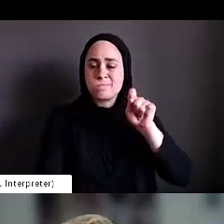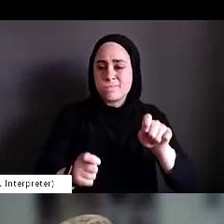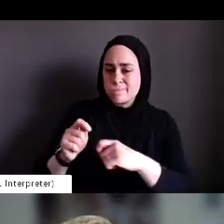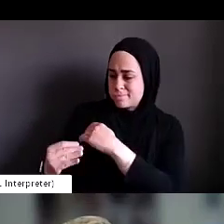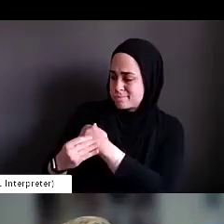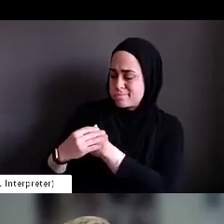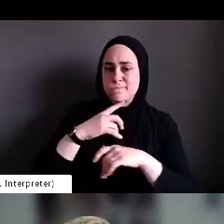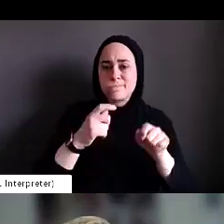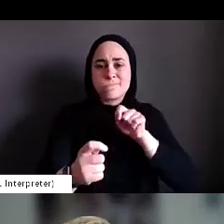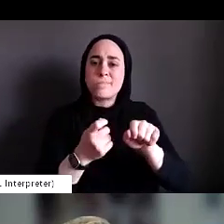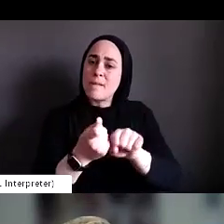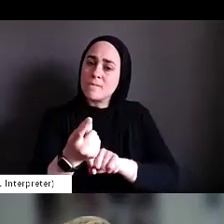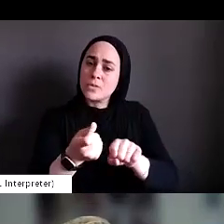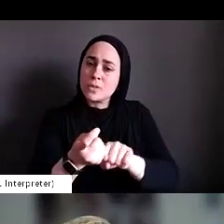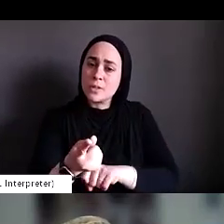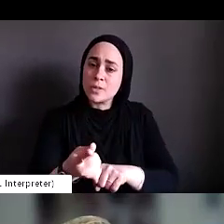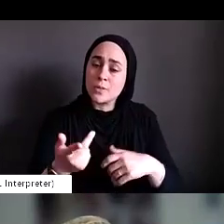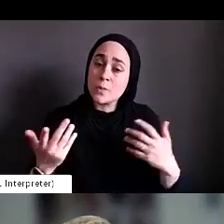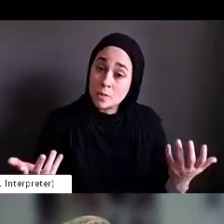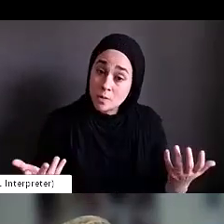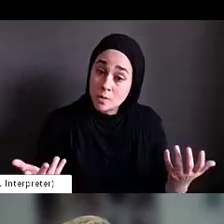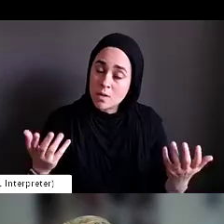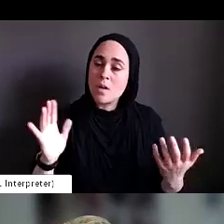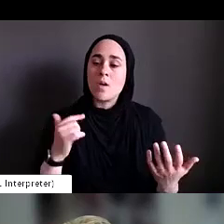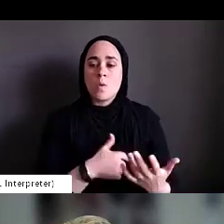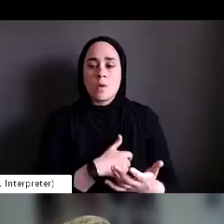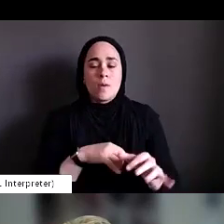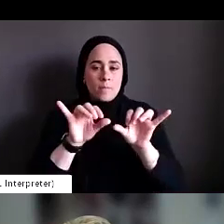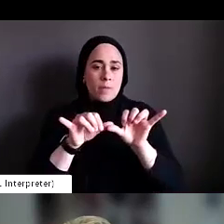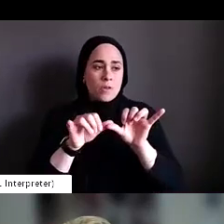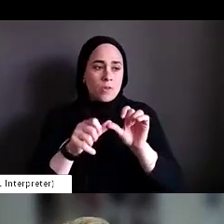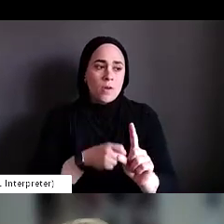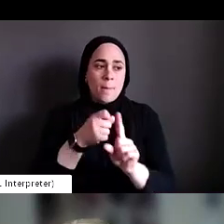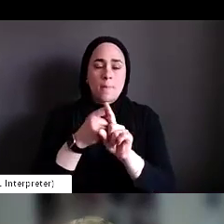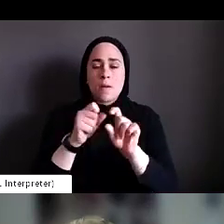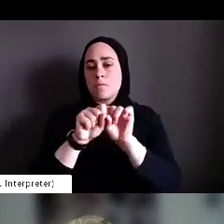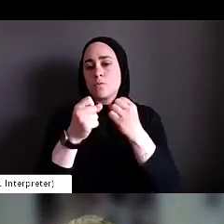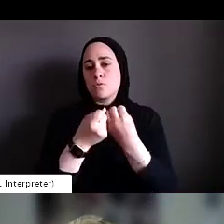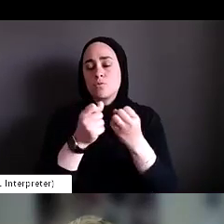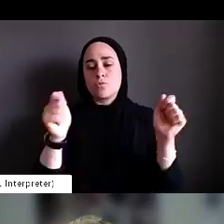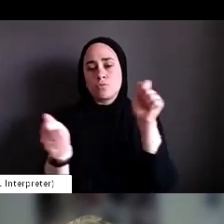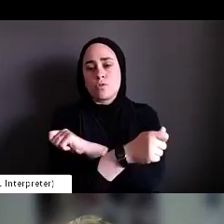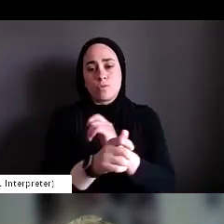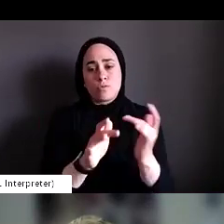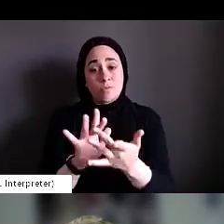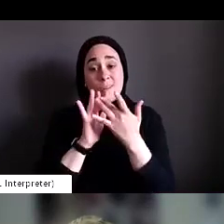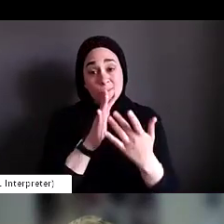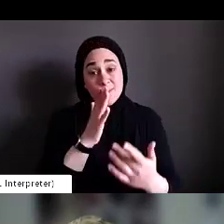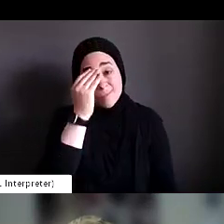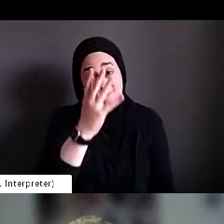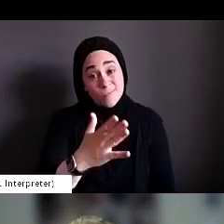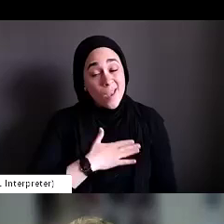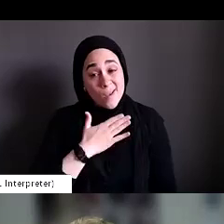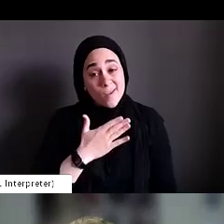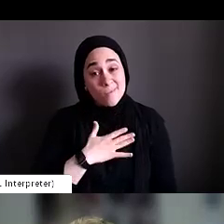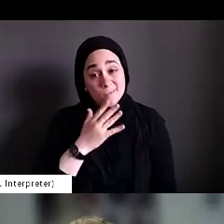year. And with that, we are measuring the impact of social change networks. And I'm happy to say the model